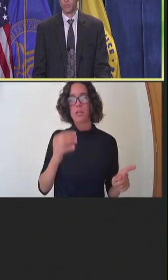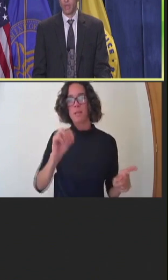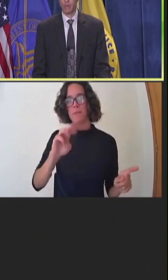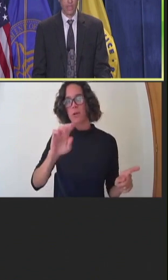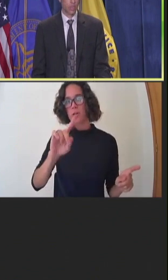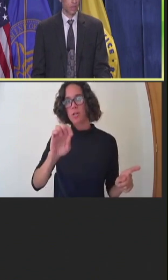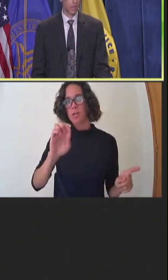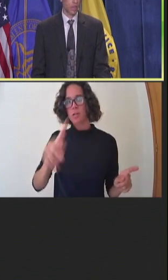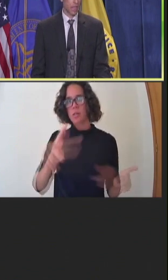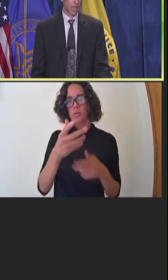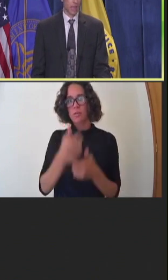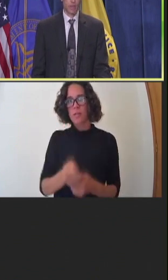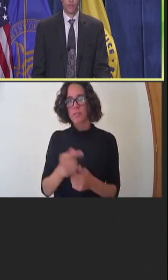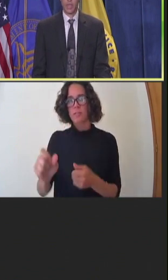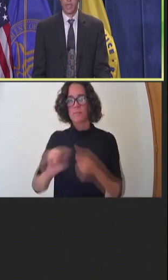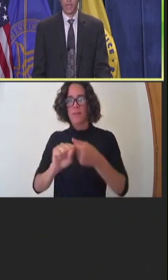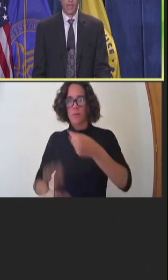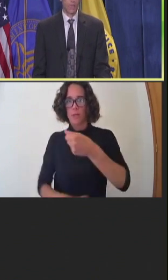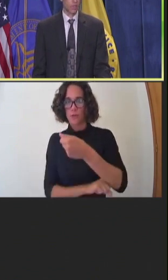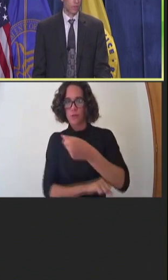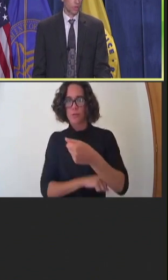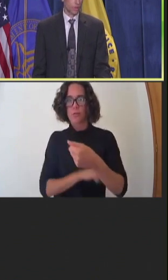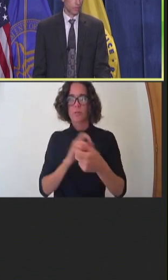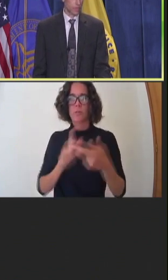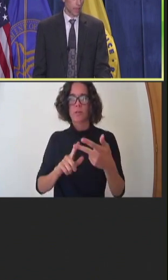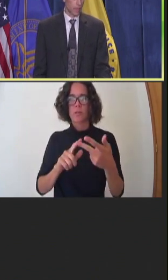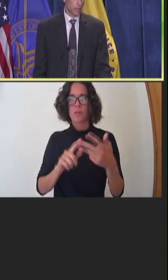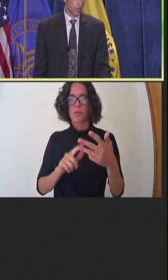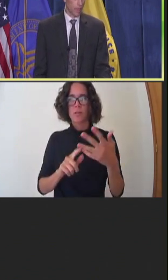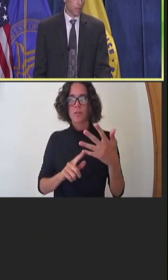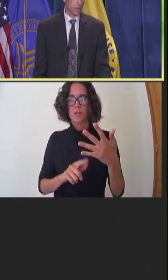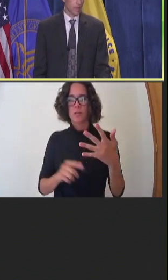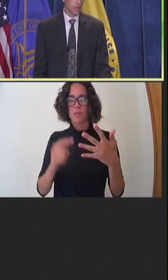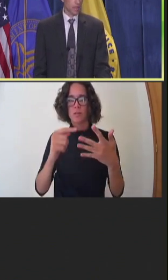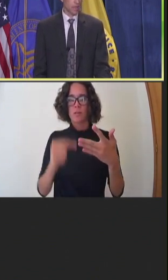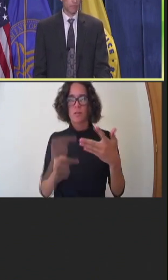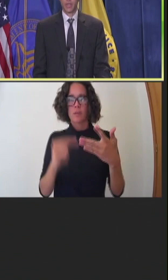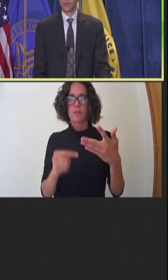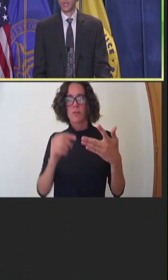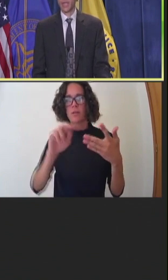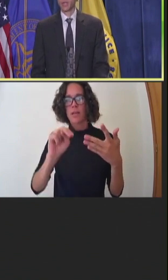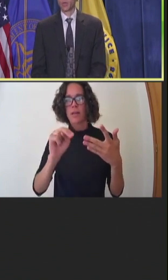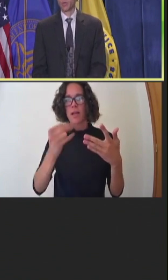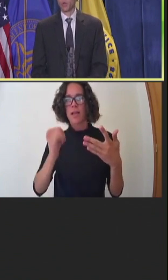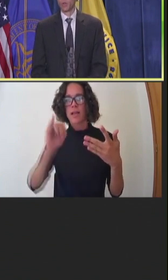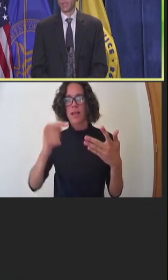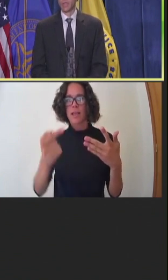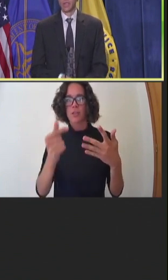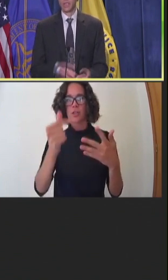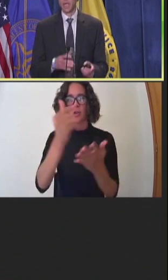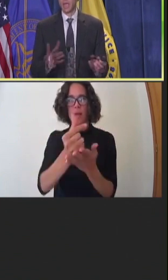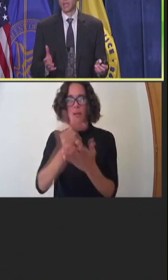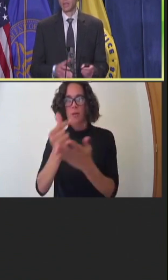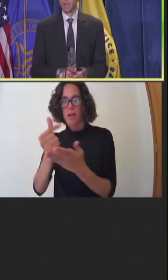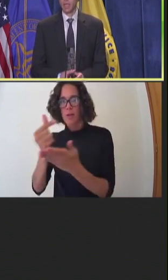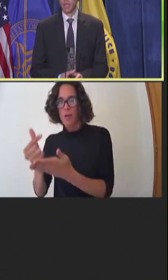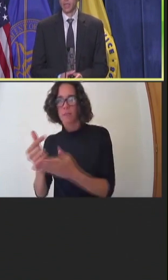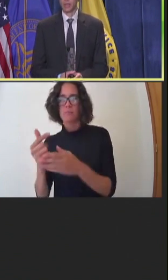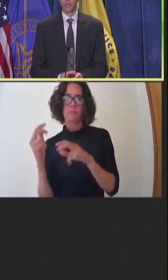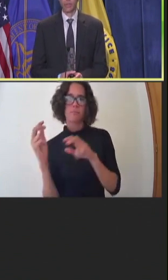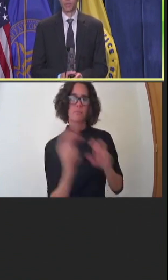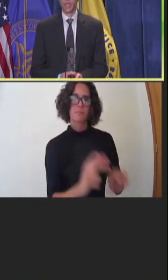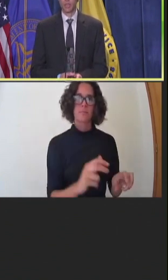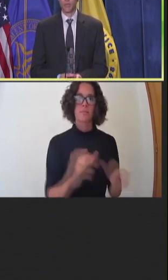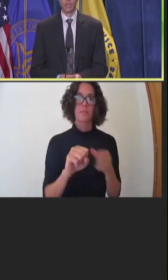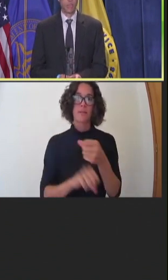OHSU Foundation, and 3 NIH grants. The funders had no role in the design, conduct,